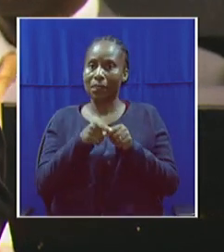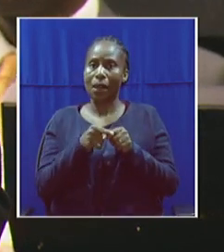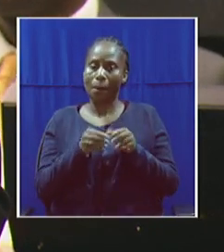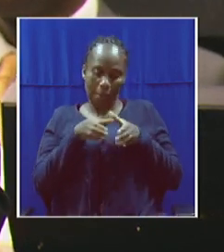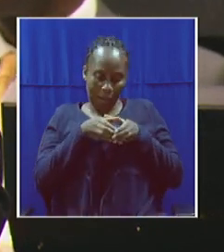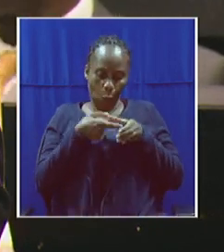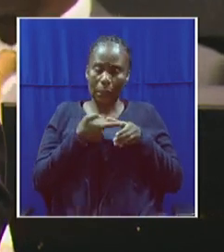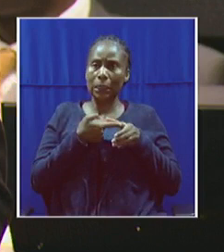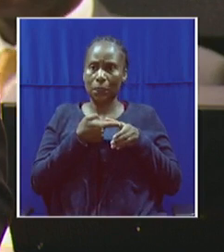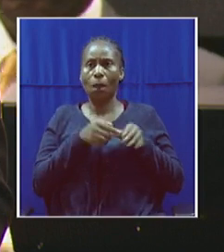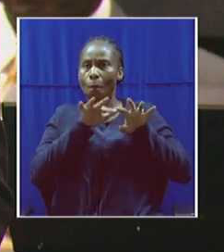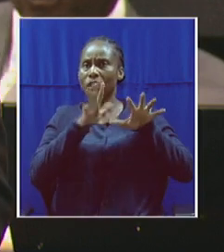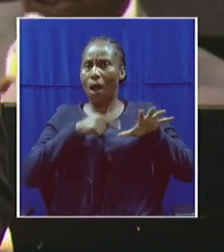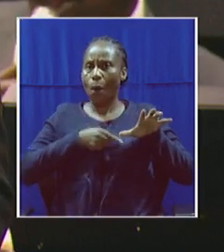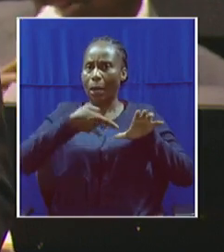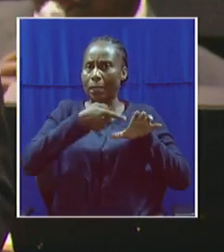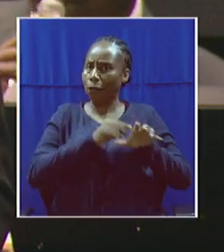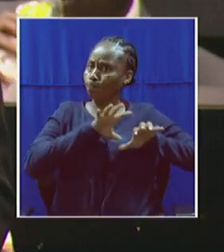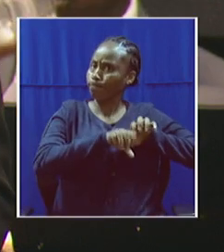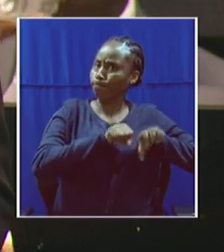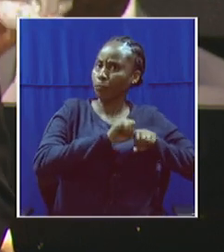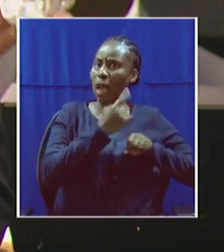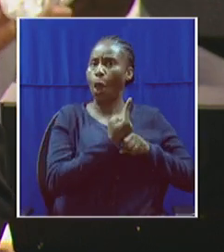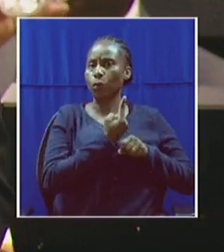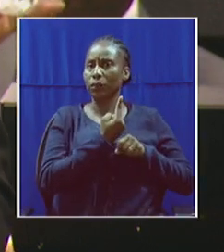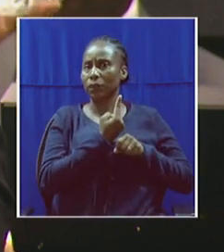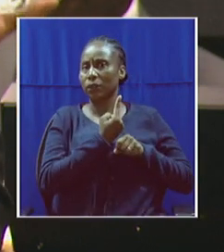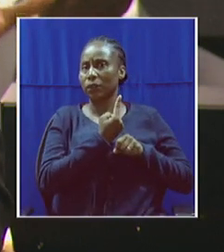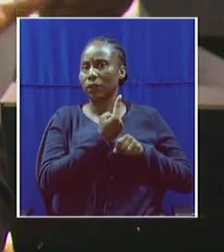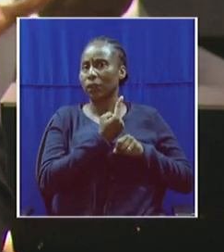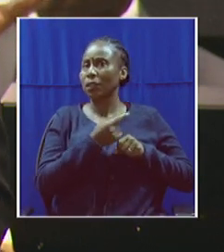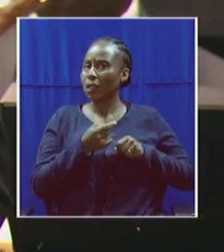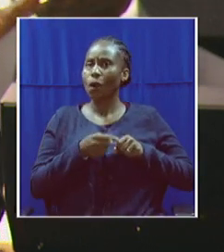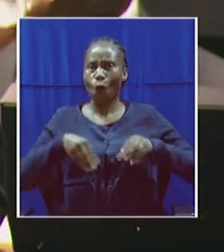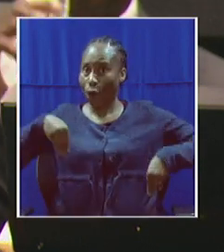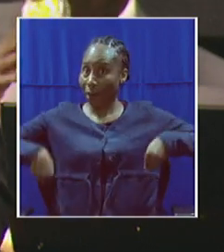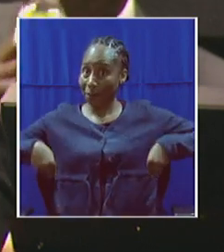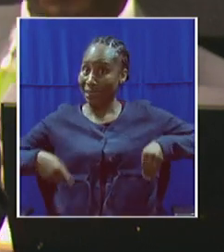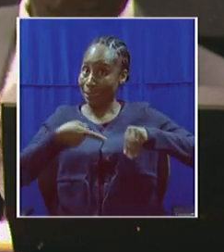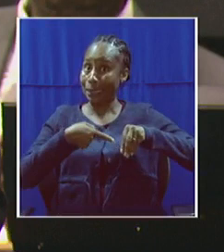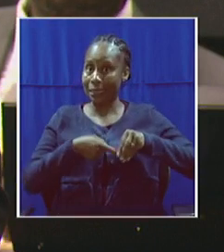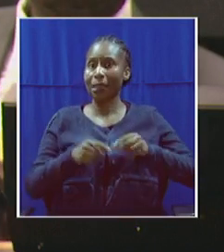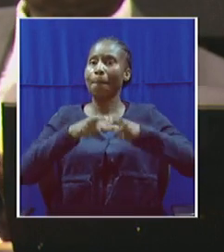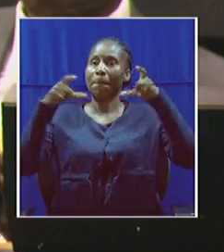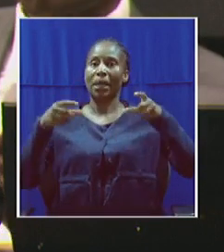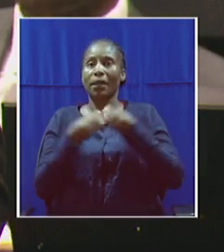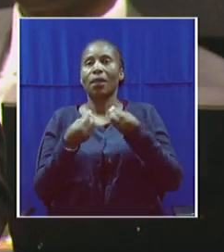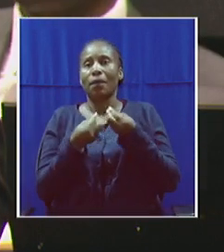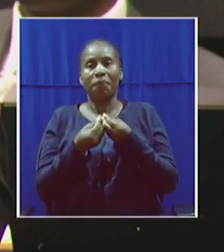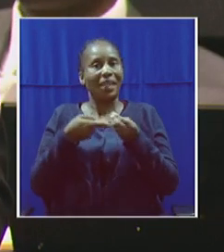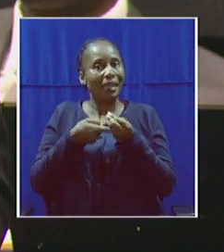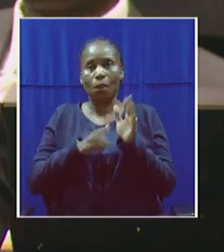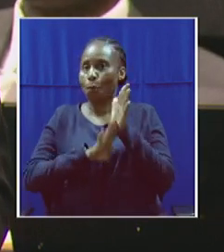popul and acknowledging that corruption is a is a fact is a major factor which does not promote